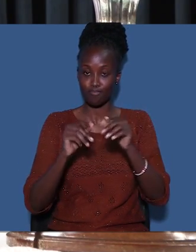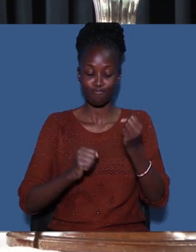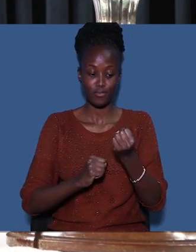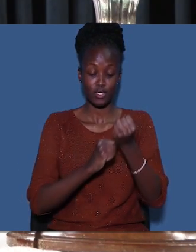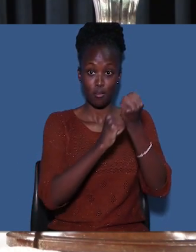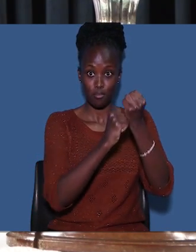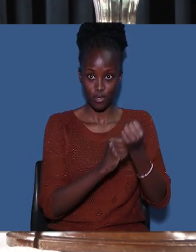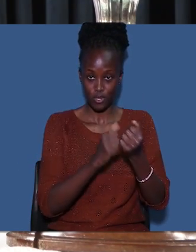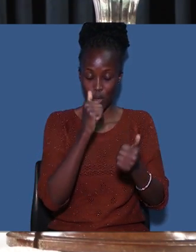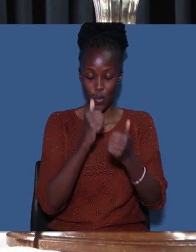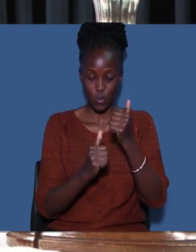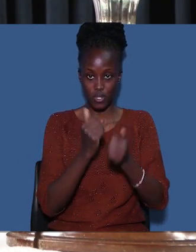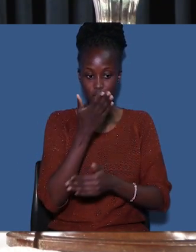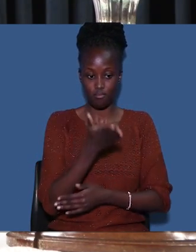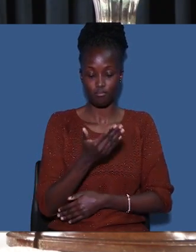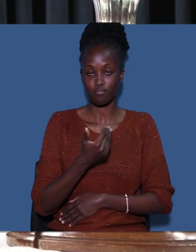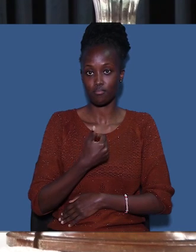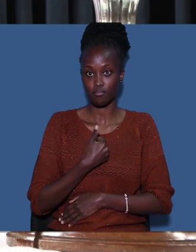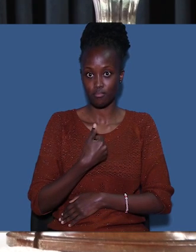regulations that have been set in place.